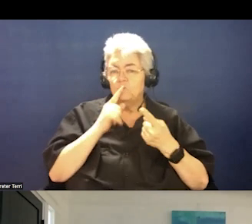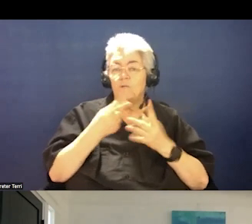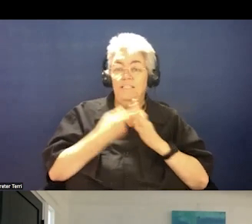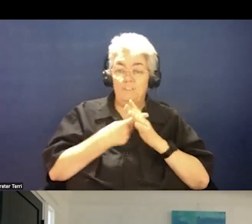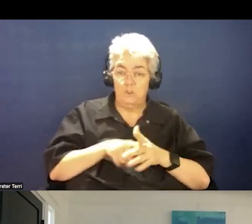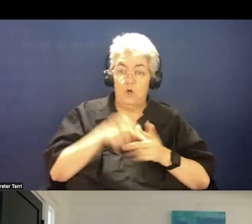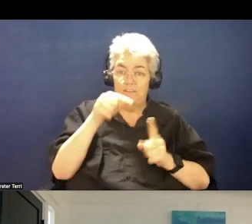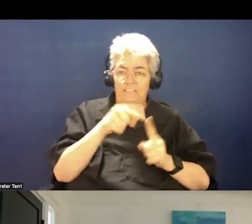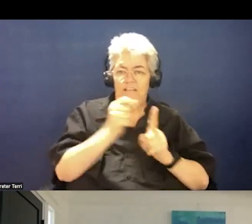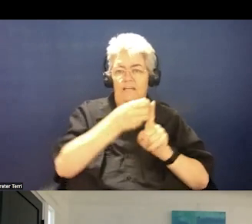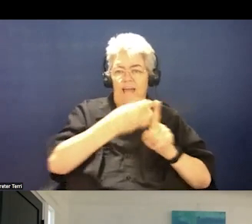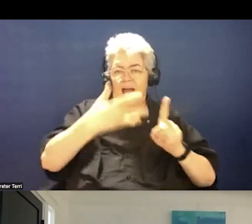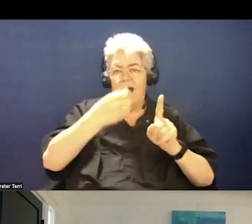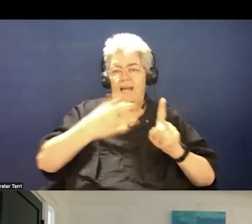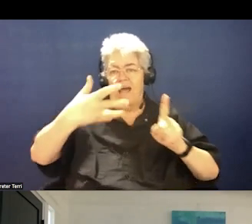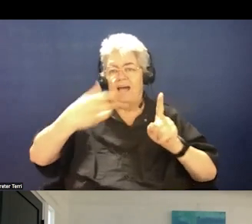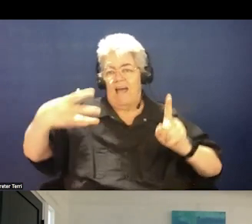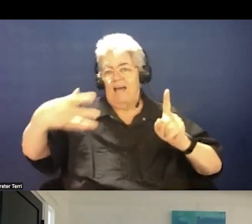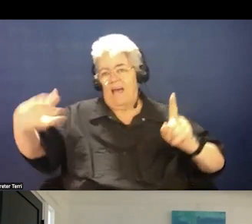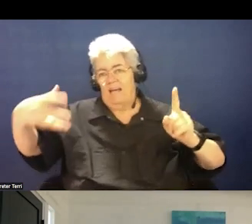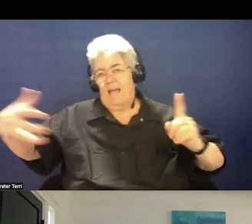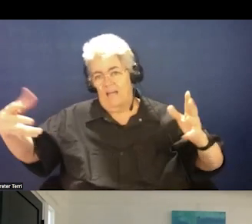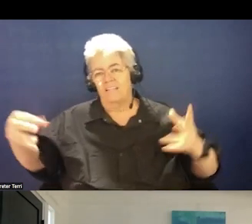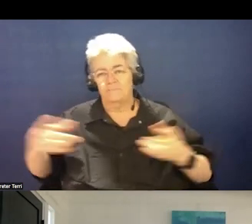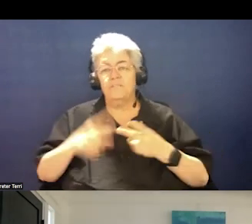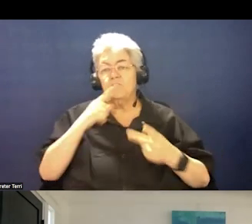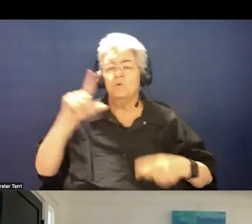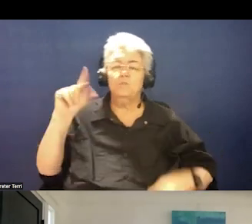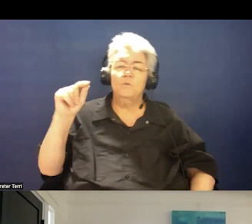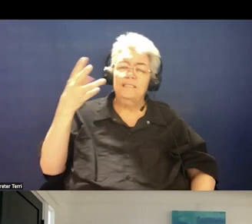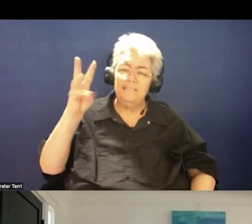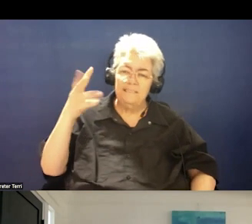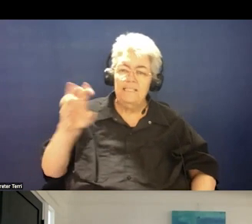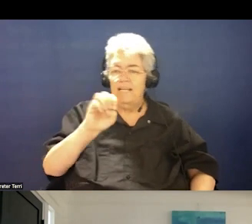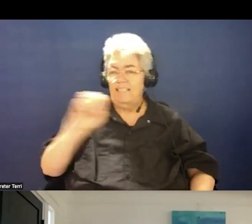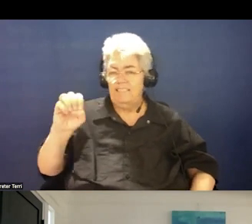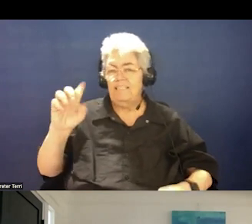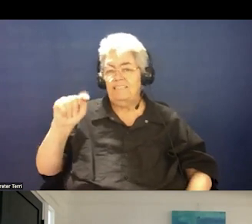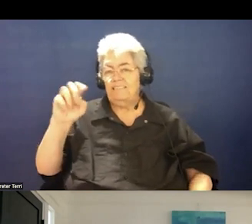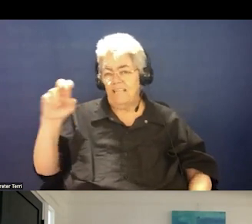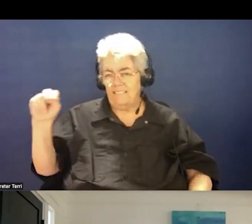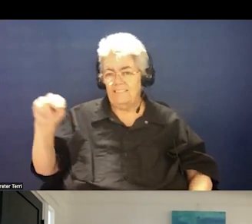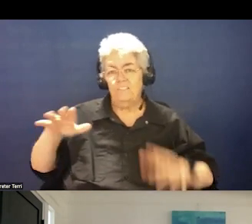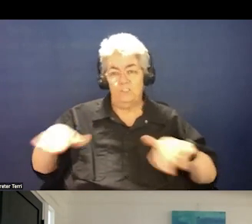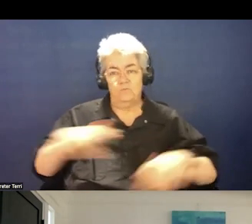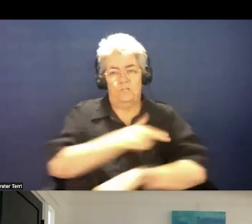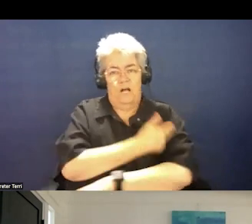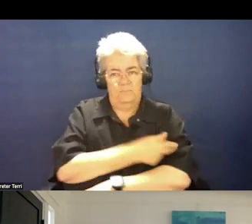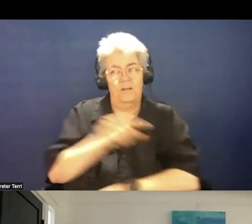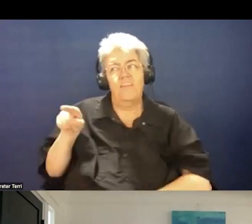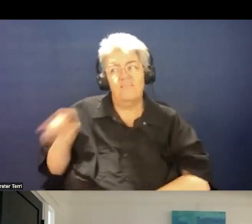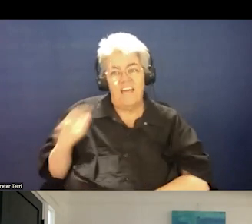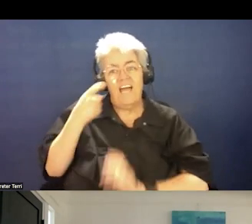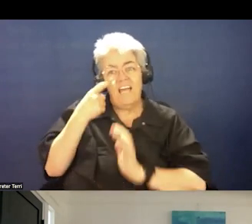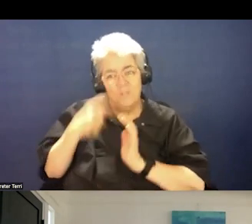there. So back in around 2016, we started talking to East Tennessee Children's Hospital because they were noticing an increase in their